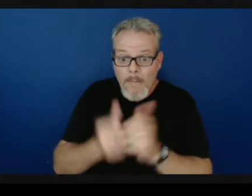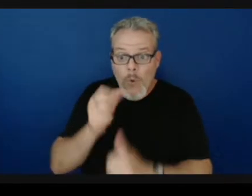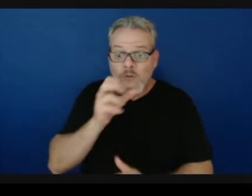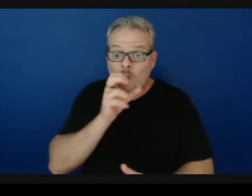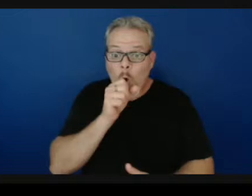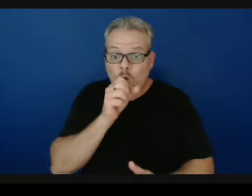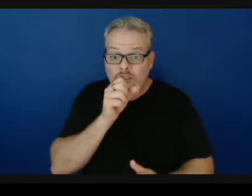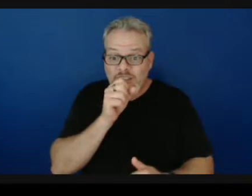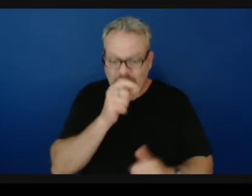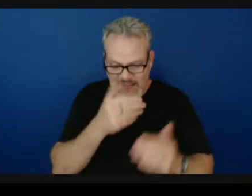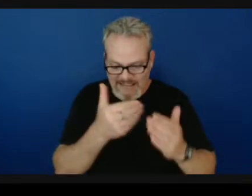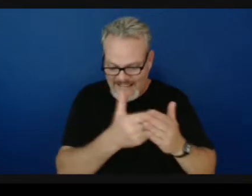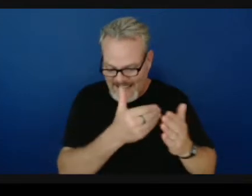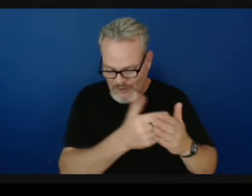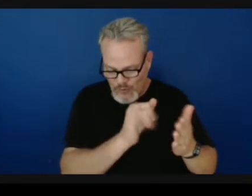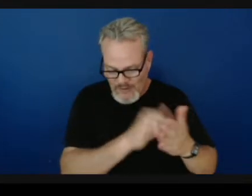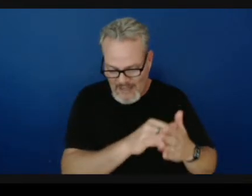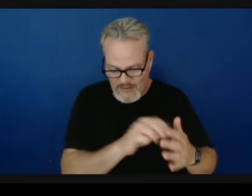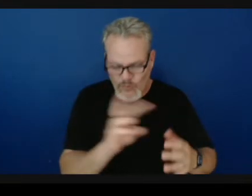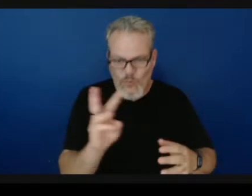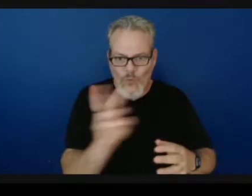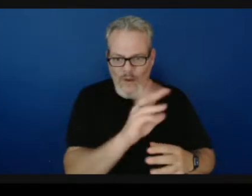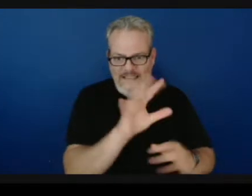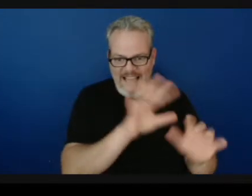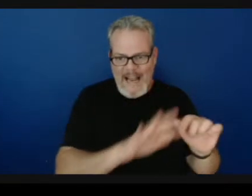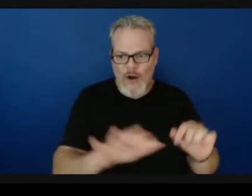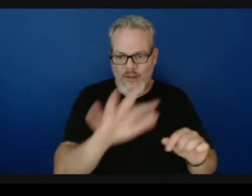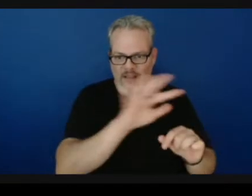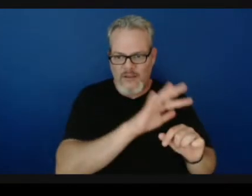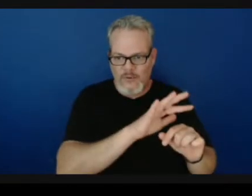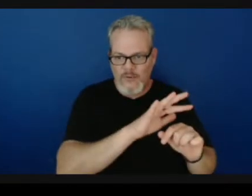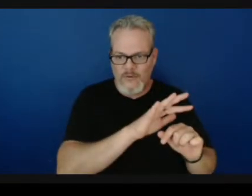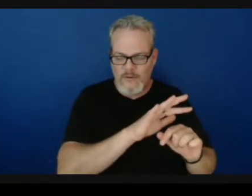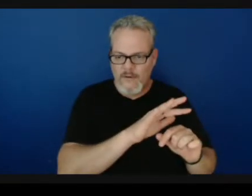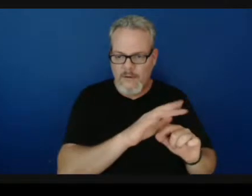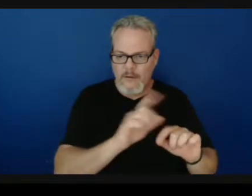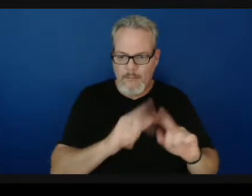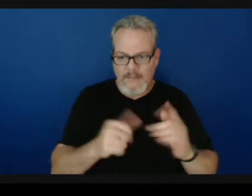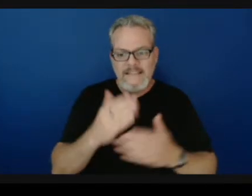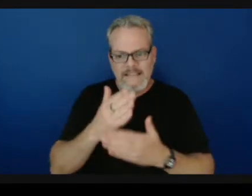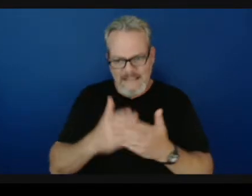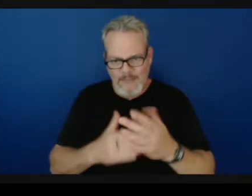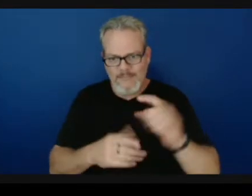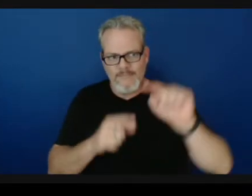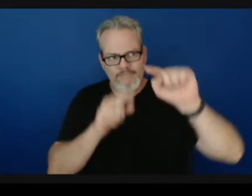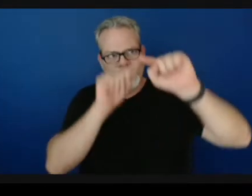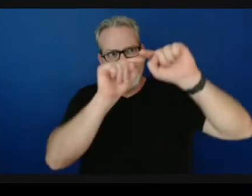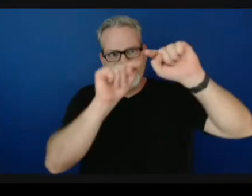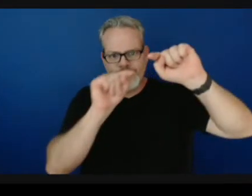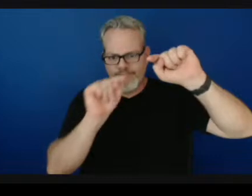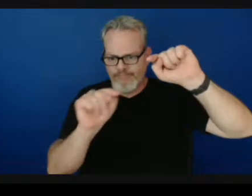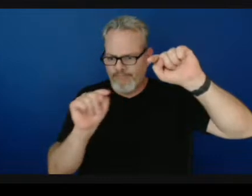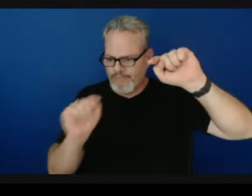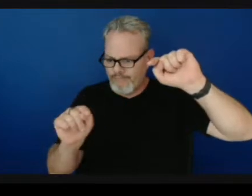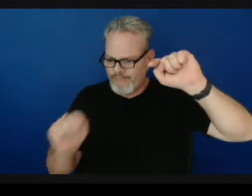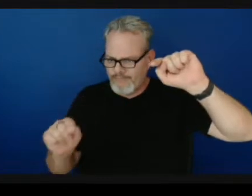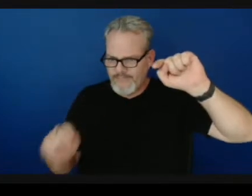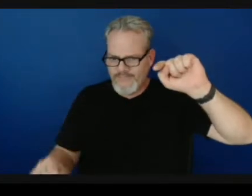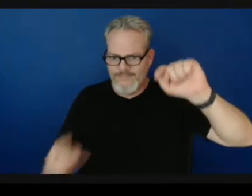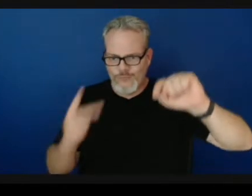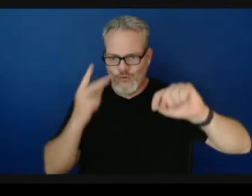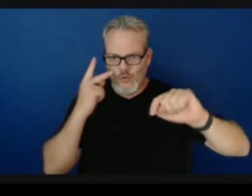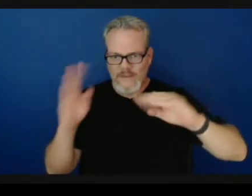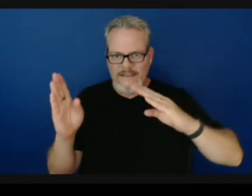in this cluster over here. Not exclusively there, right? There's still some over here. But you can see that shift beginning to occur